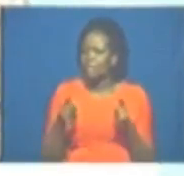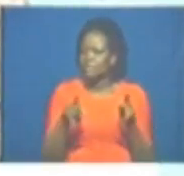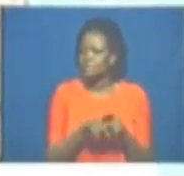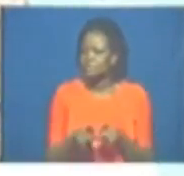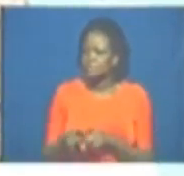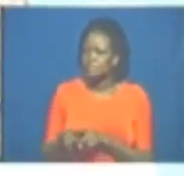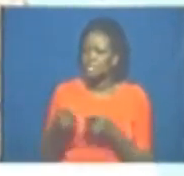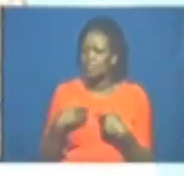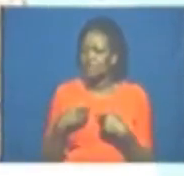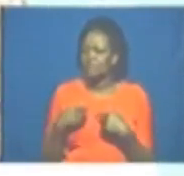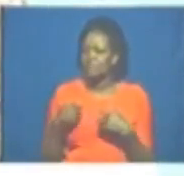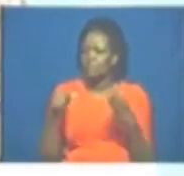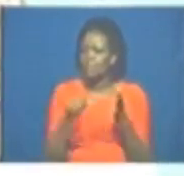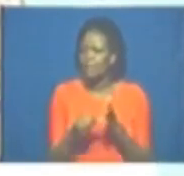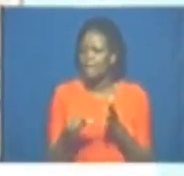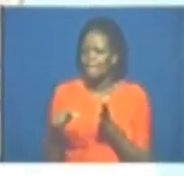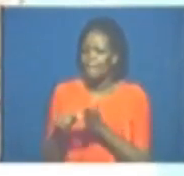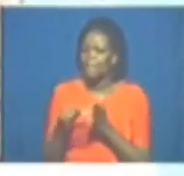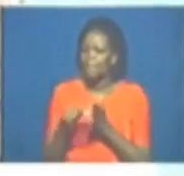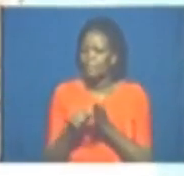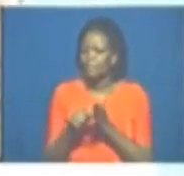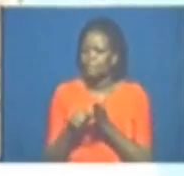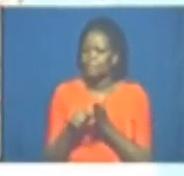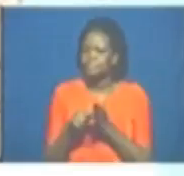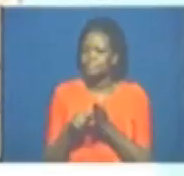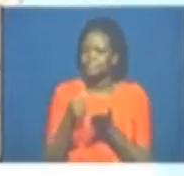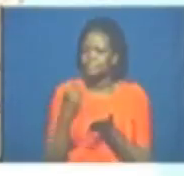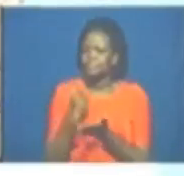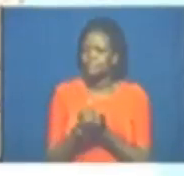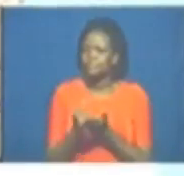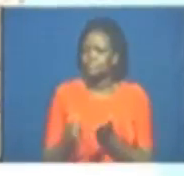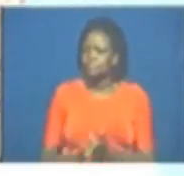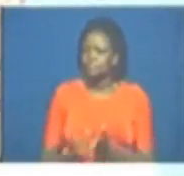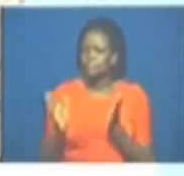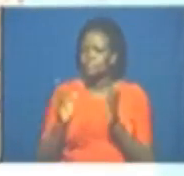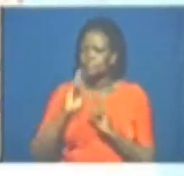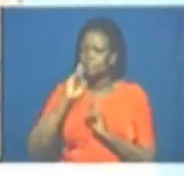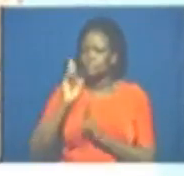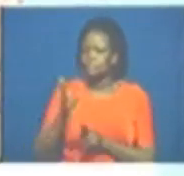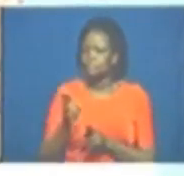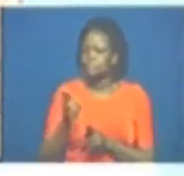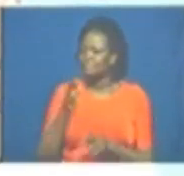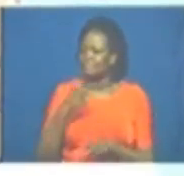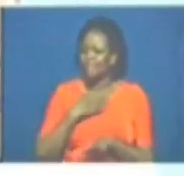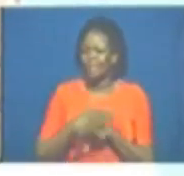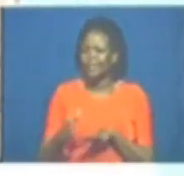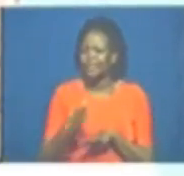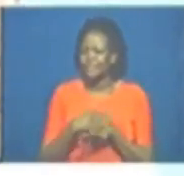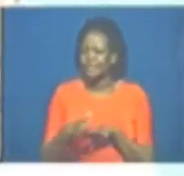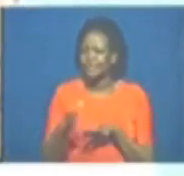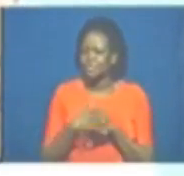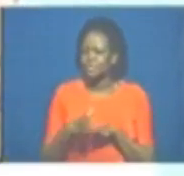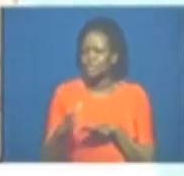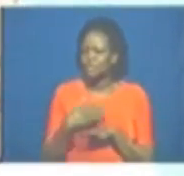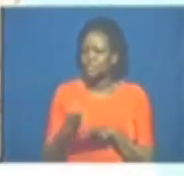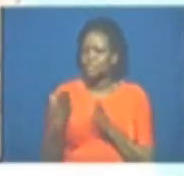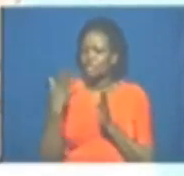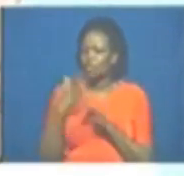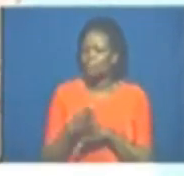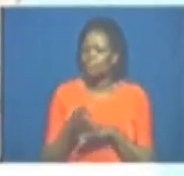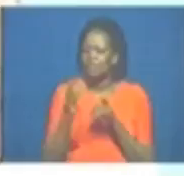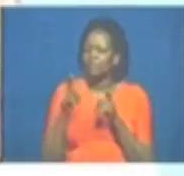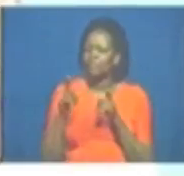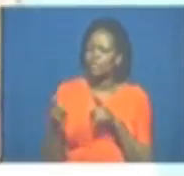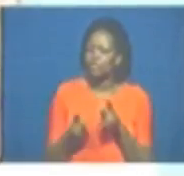pilfering. If you look at the Auditor General's reports, there's so much wastage. So if we minimize some of